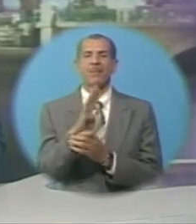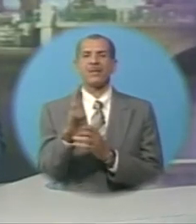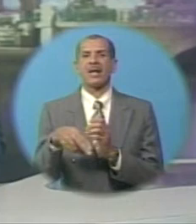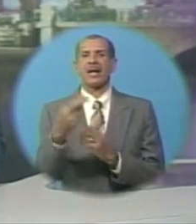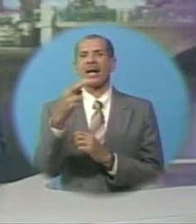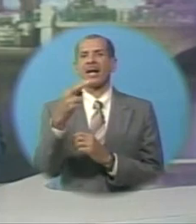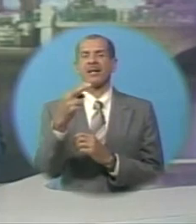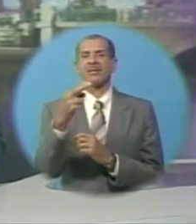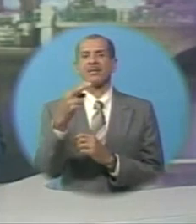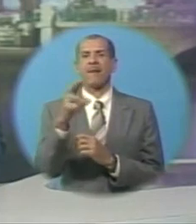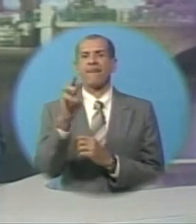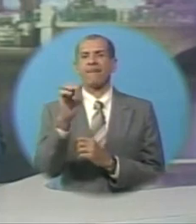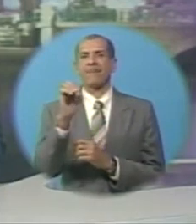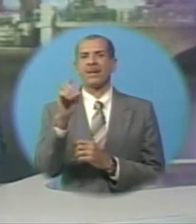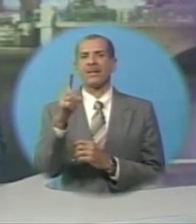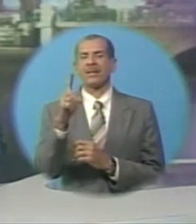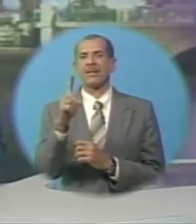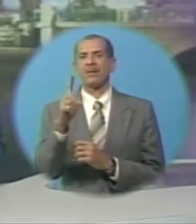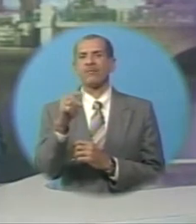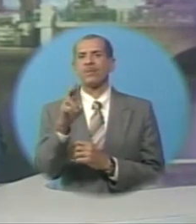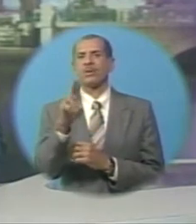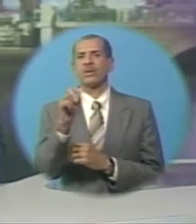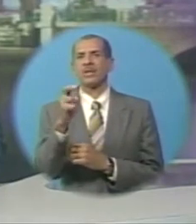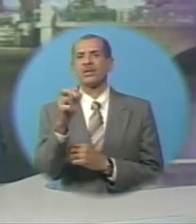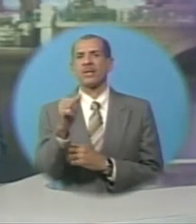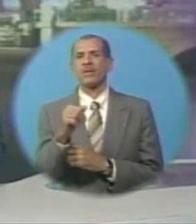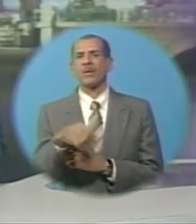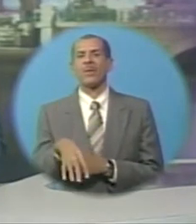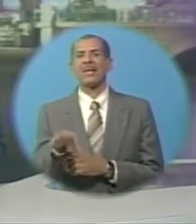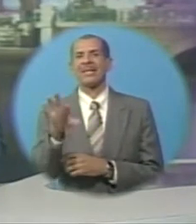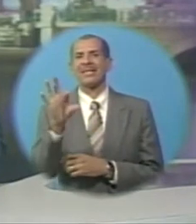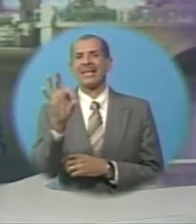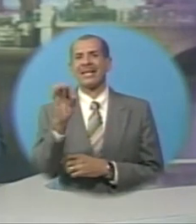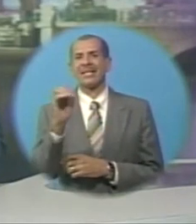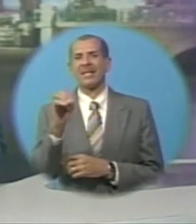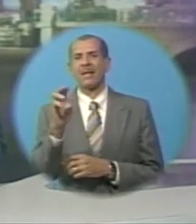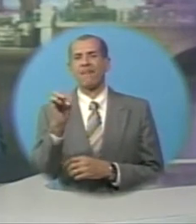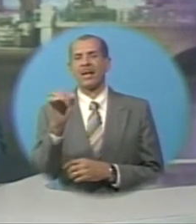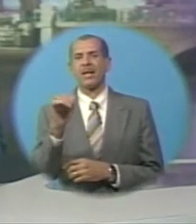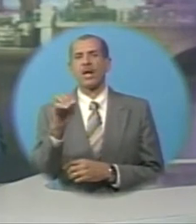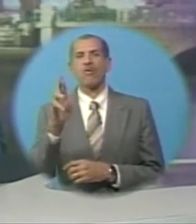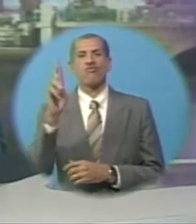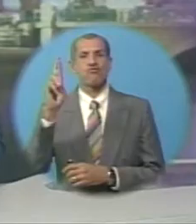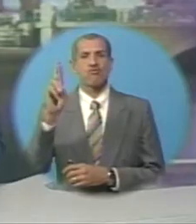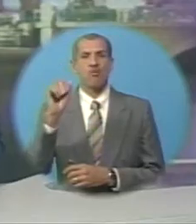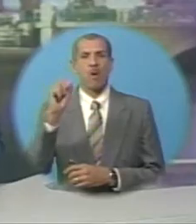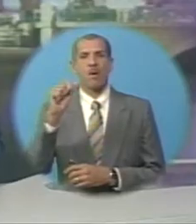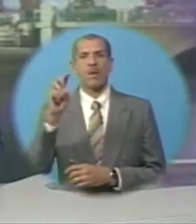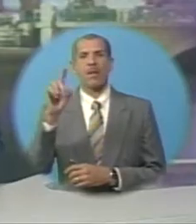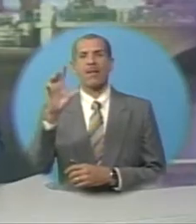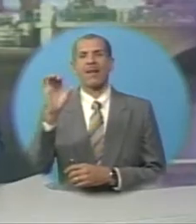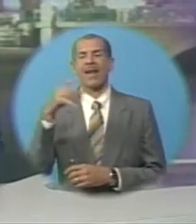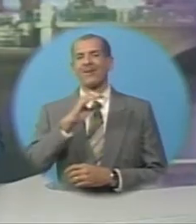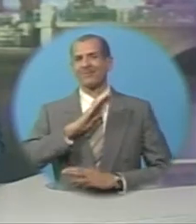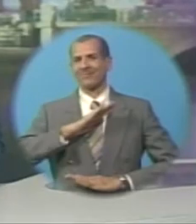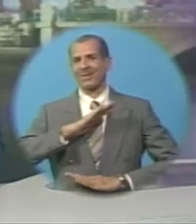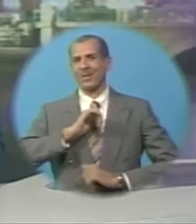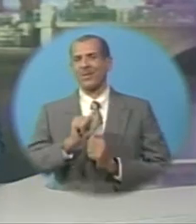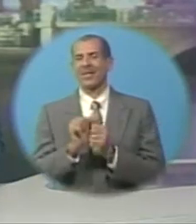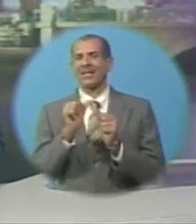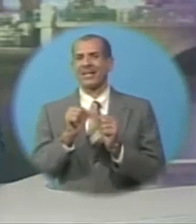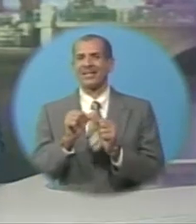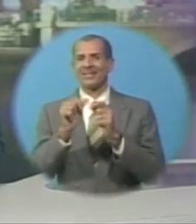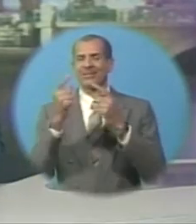tally ever from the Utah Senior Games. With 90 medals, manager Roy Clark is more than pleased with their